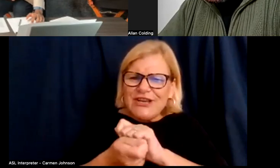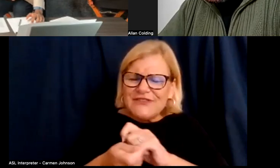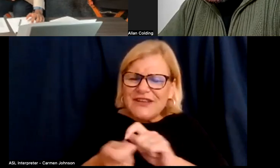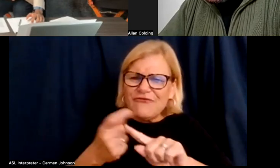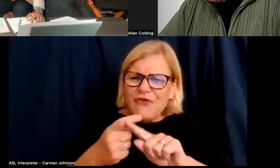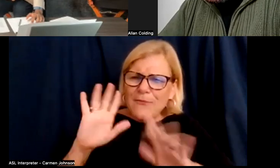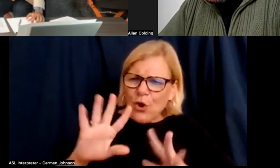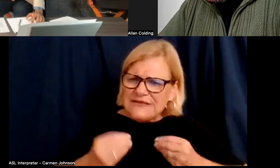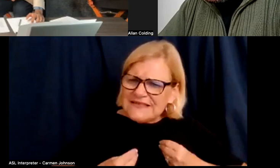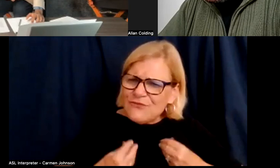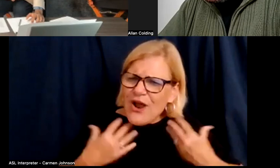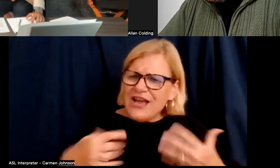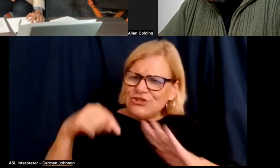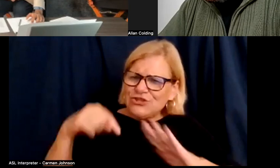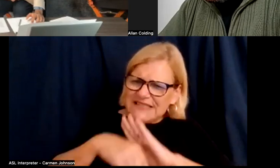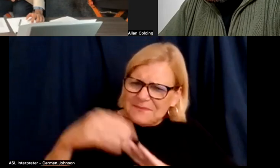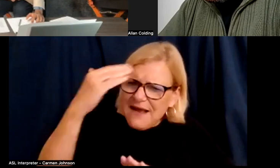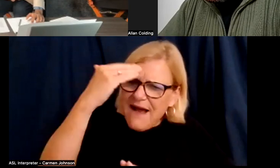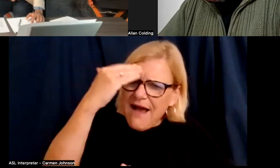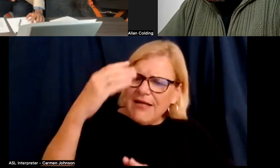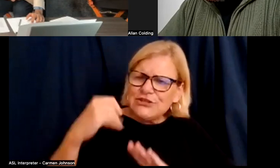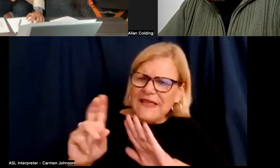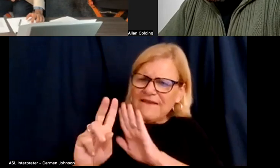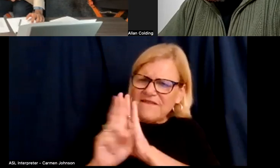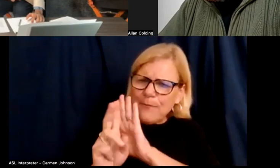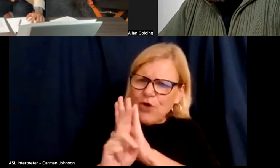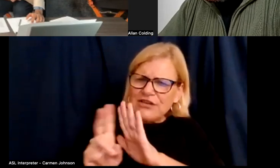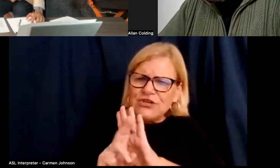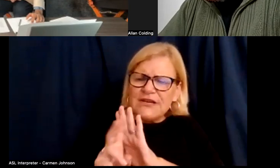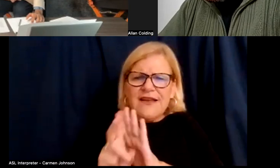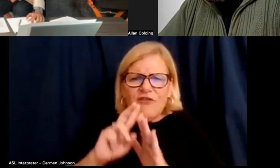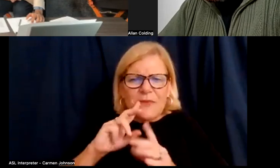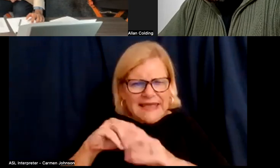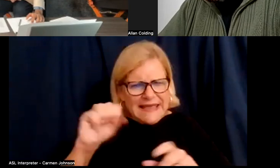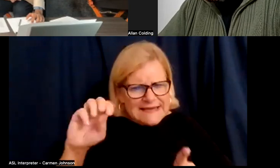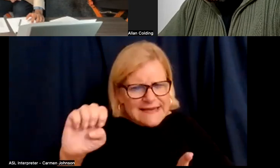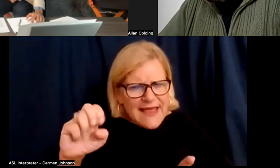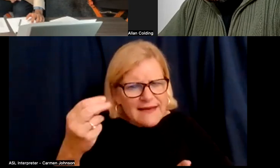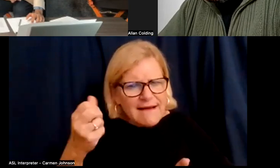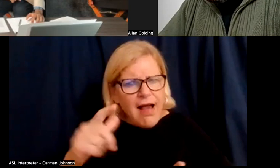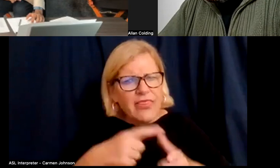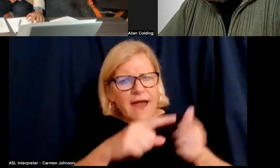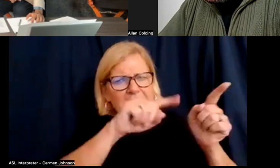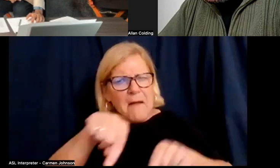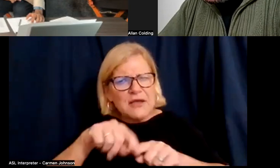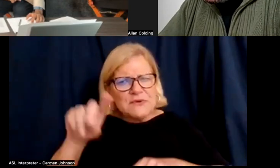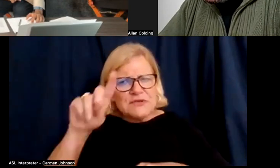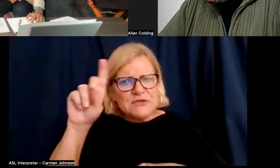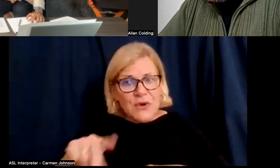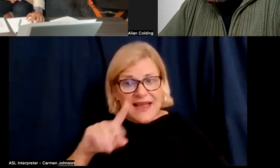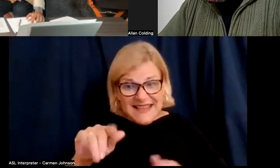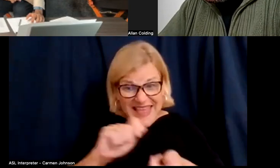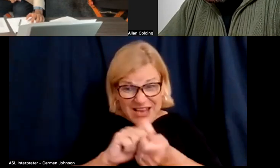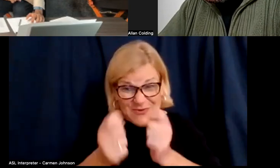that inspiration and deep knowledge and just the vibration of being in Senegal and then coming back to Detroit? Has it